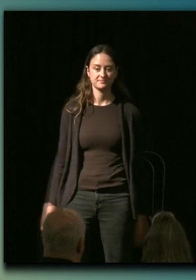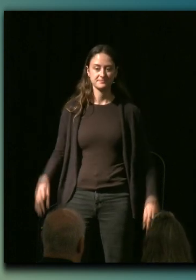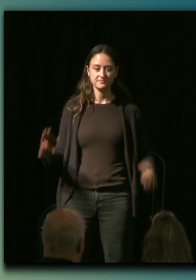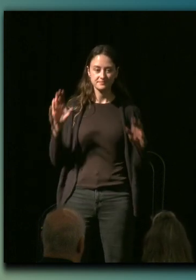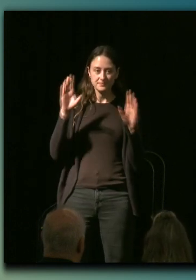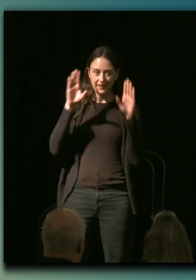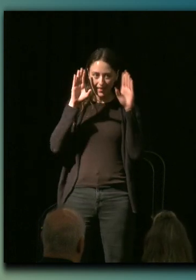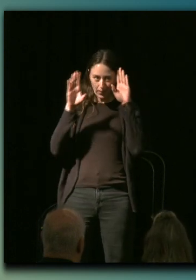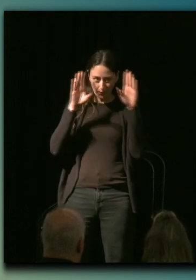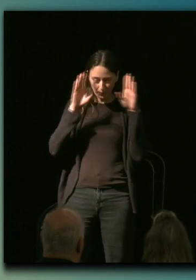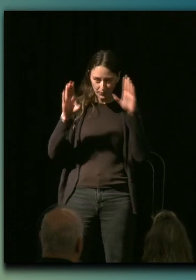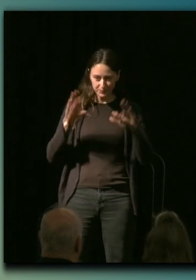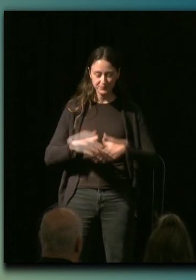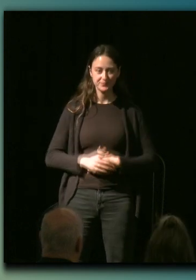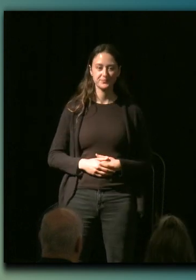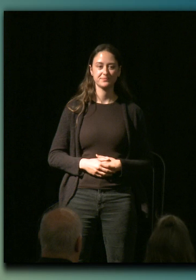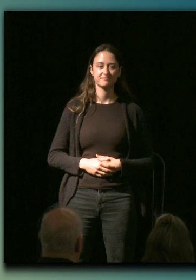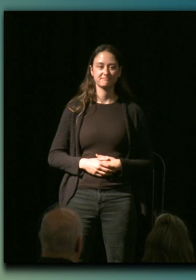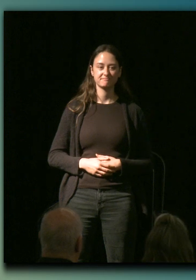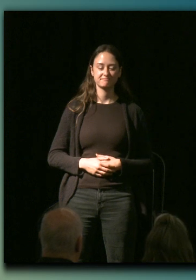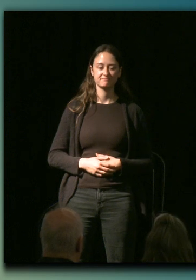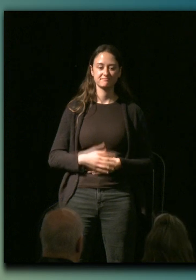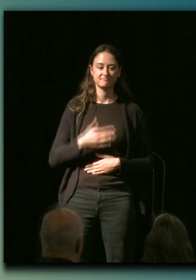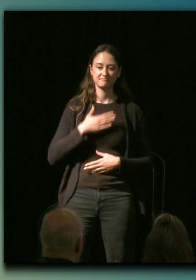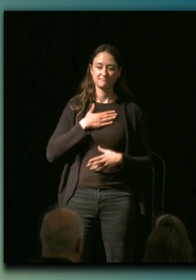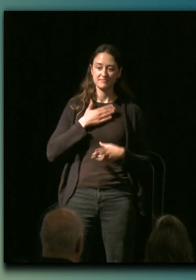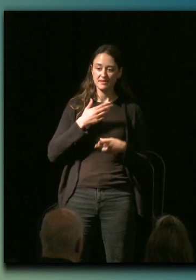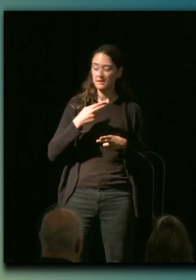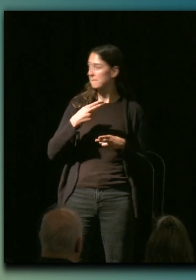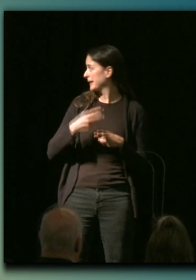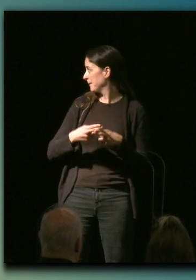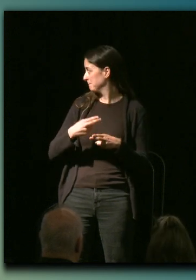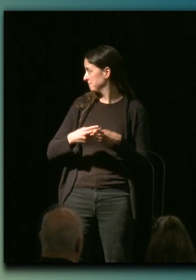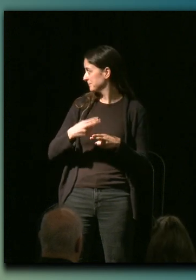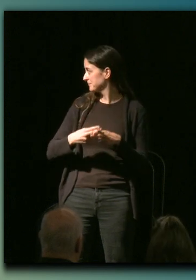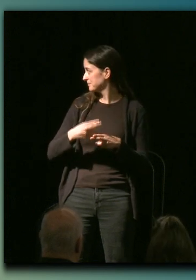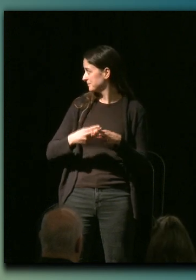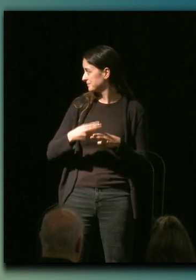Hello, my name is Jorge Cantú.